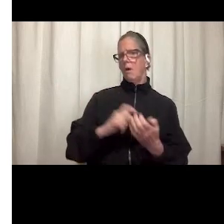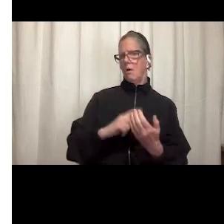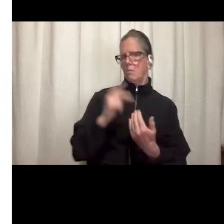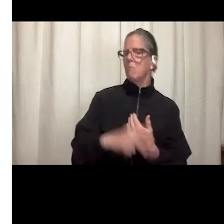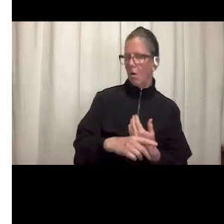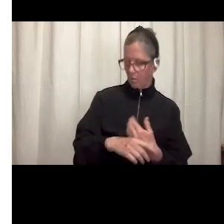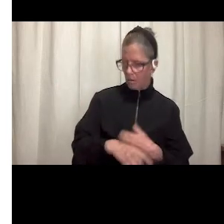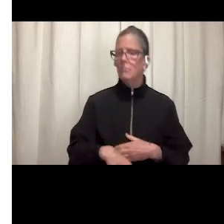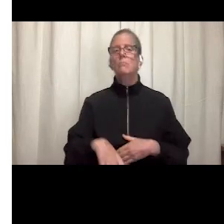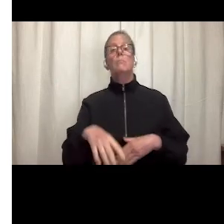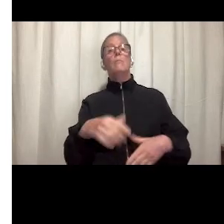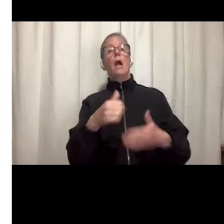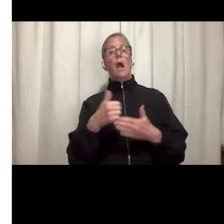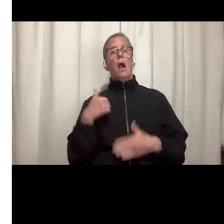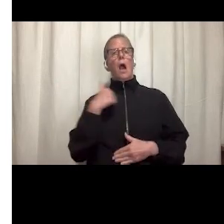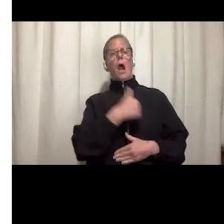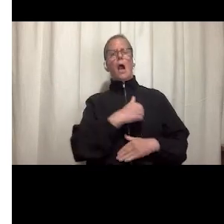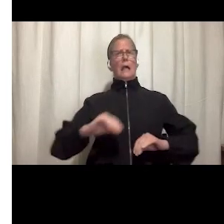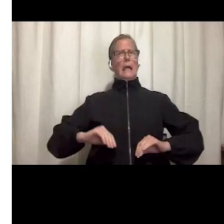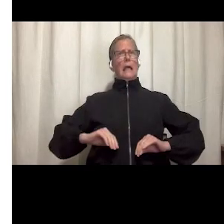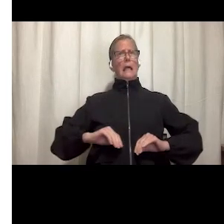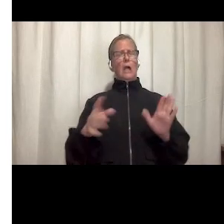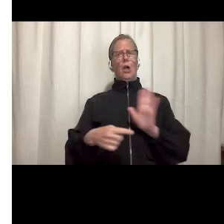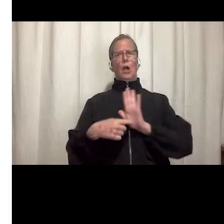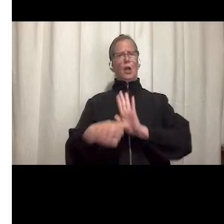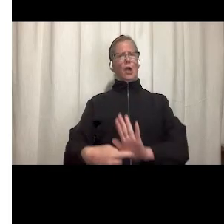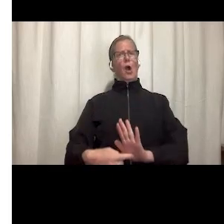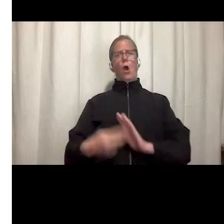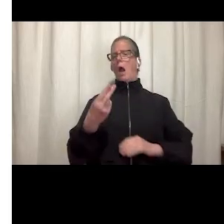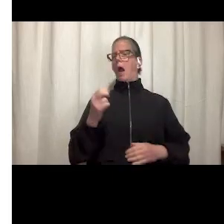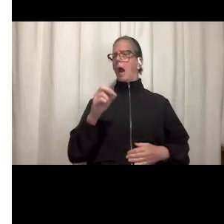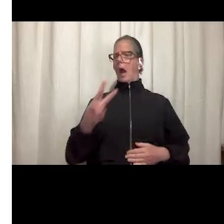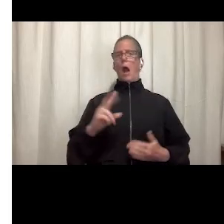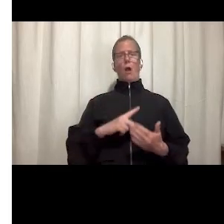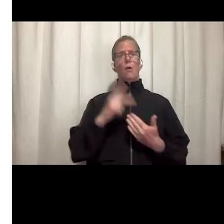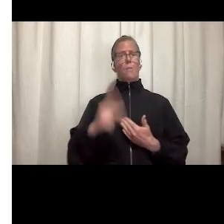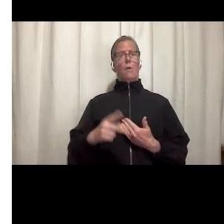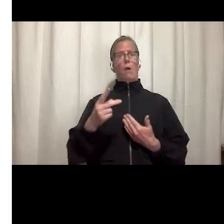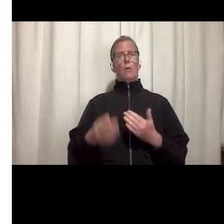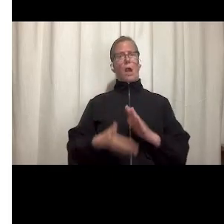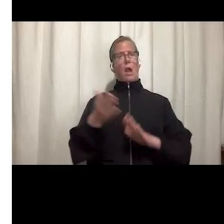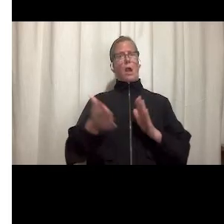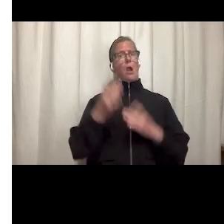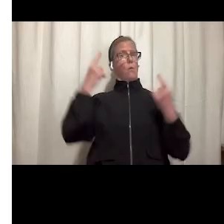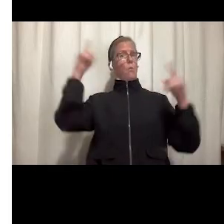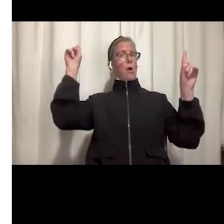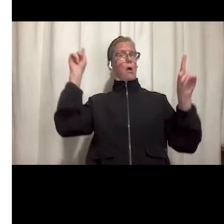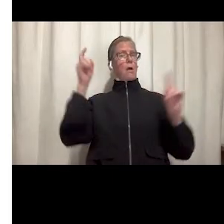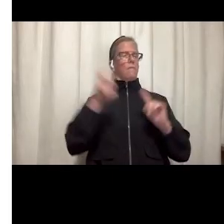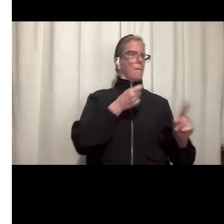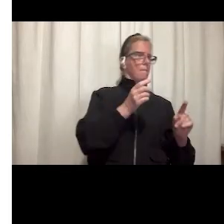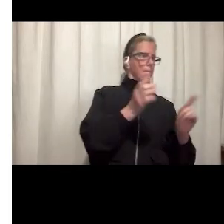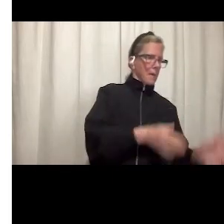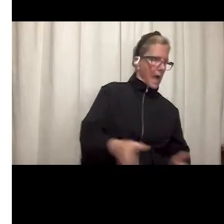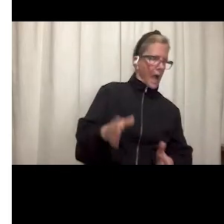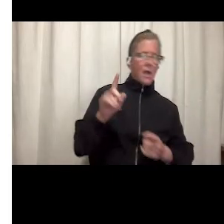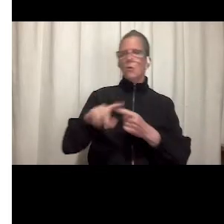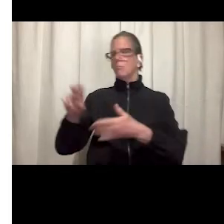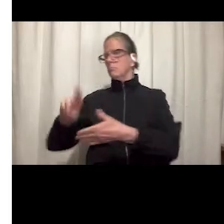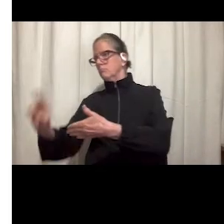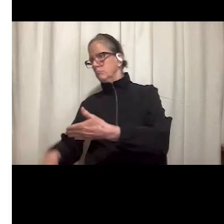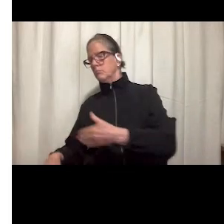helps us clearly map how our program is supposed to work, from planning to results. These are diagrams or